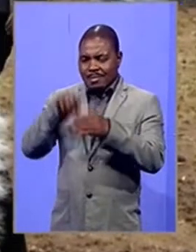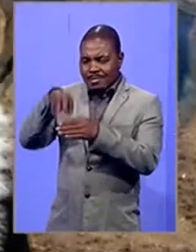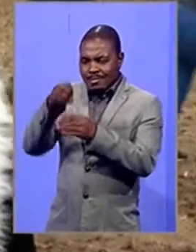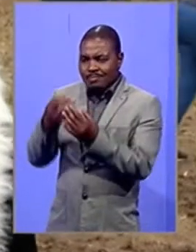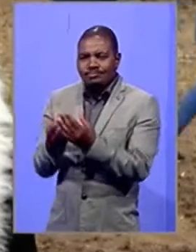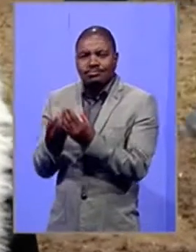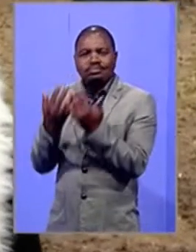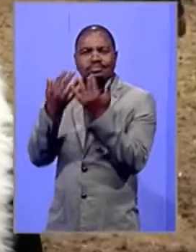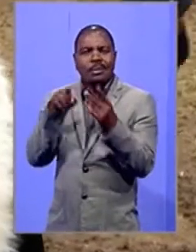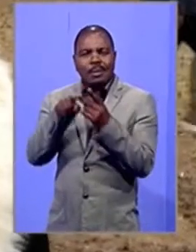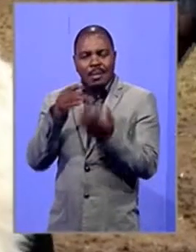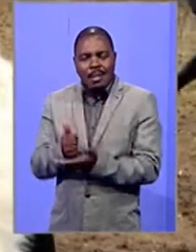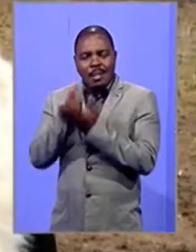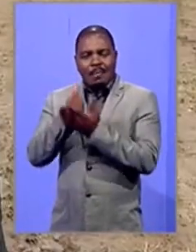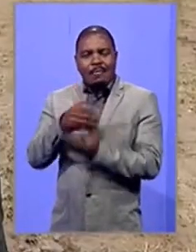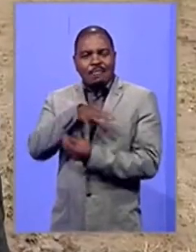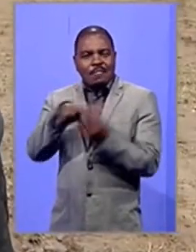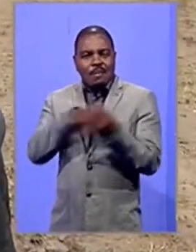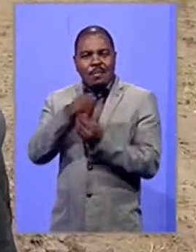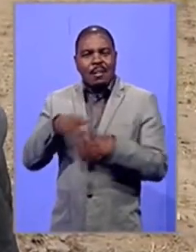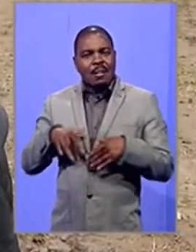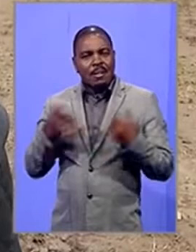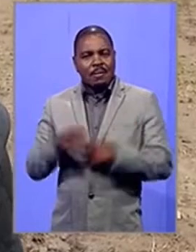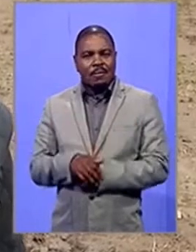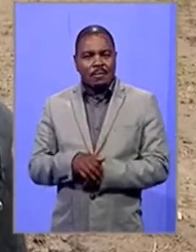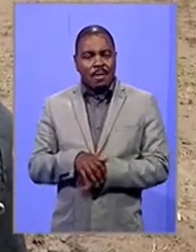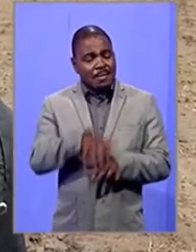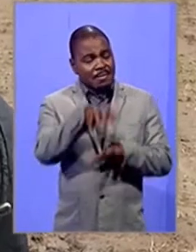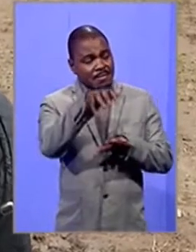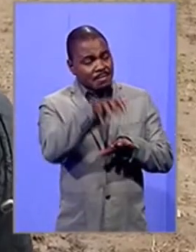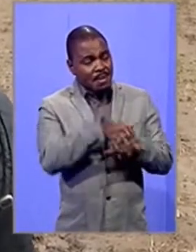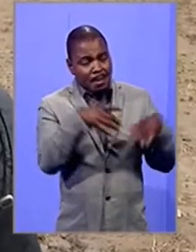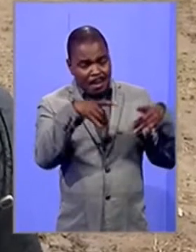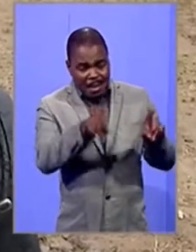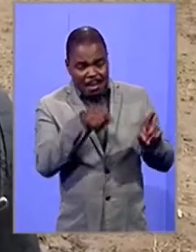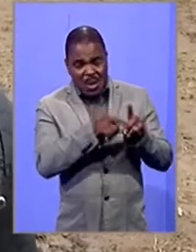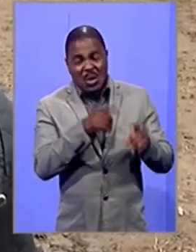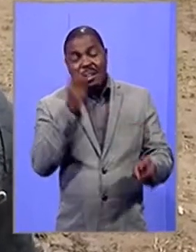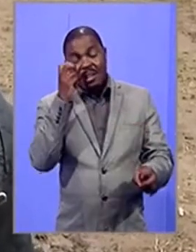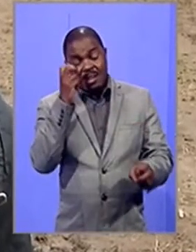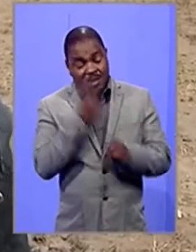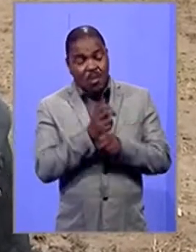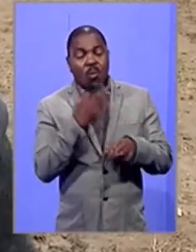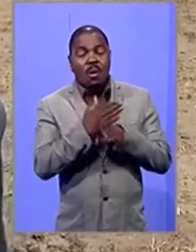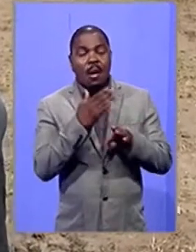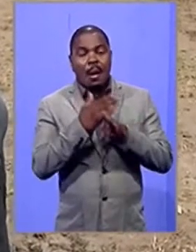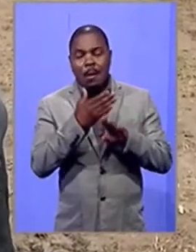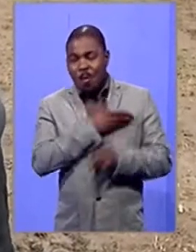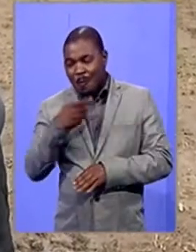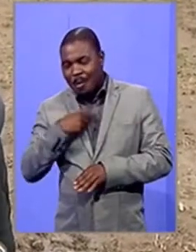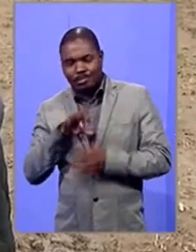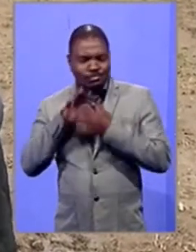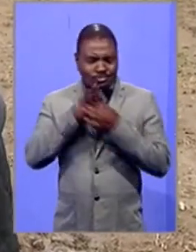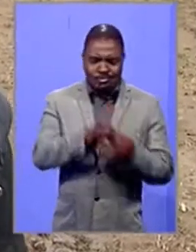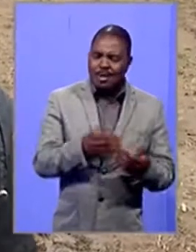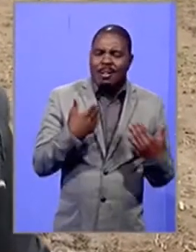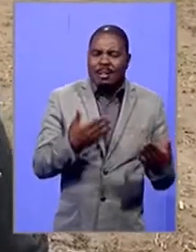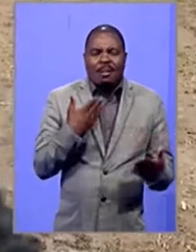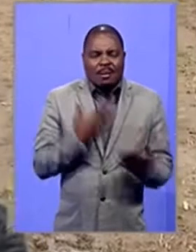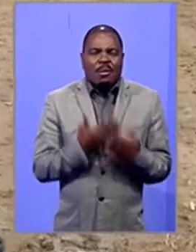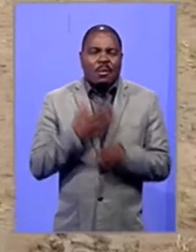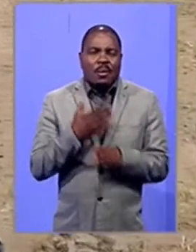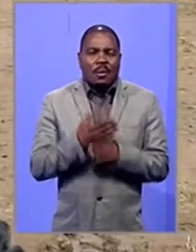o tsebe ho etsetsa lelapa bophelo. Mosebetsi wa diphoofolo ke mosebetsi o thata for bomme, mara ha o itetse for wona o ba bobebe haholoholo